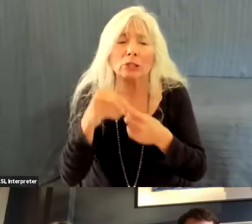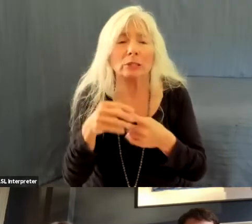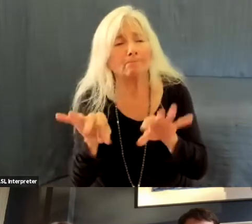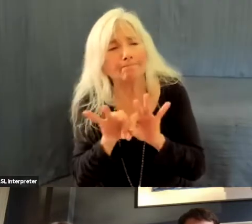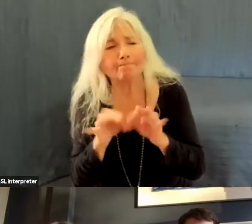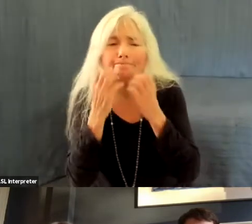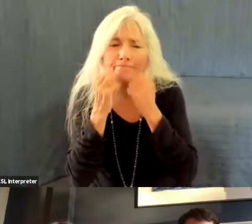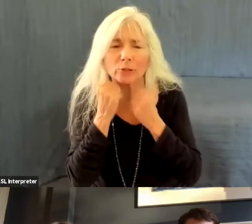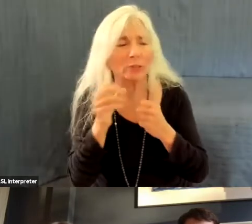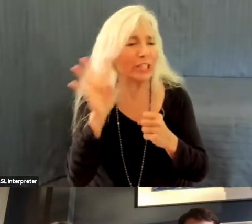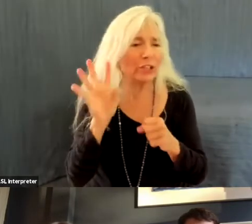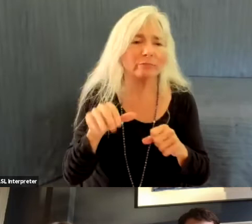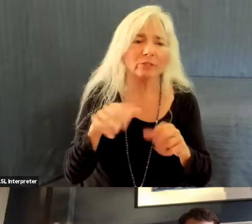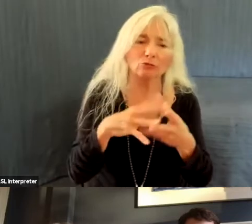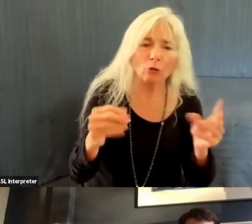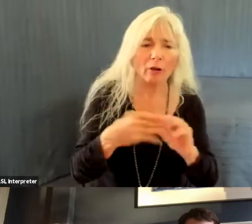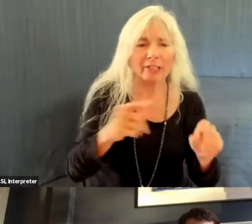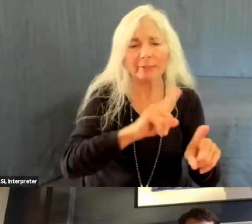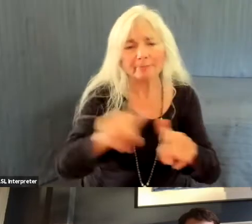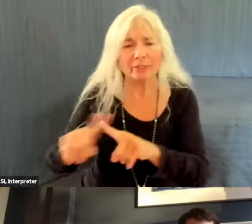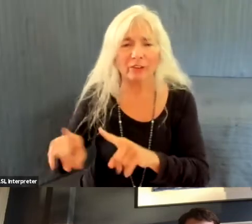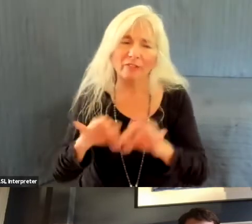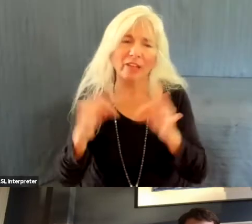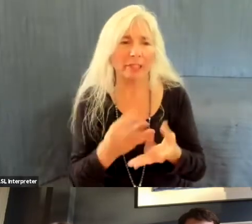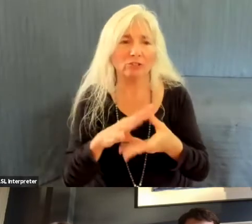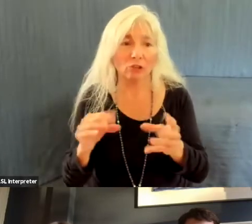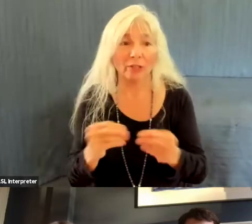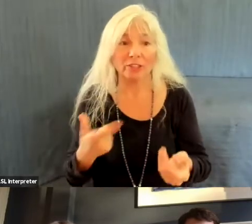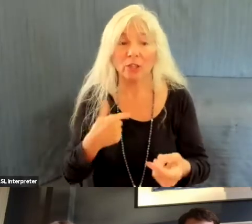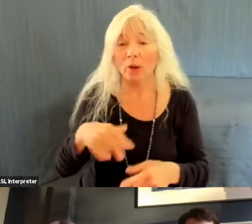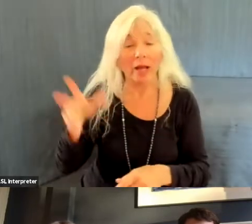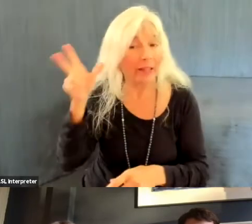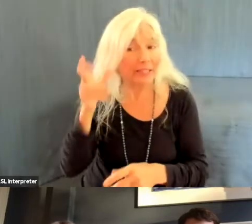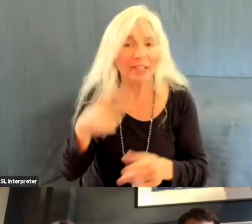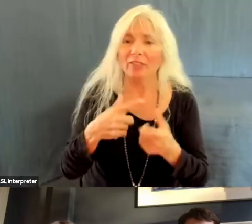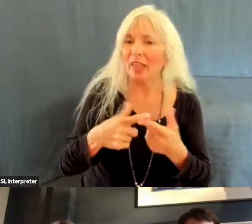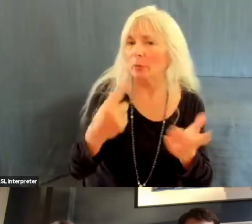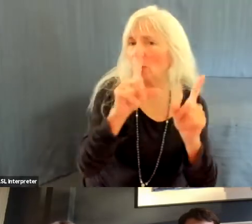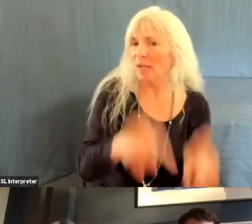So I will introduce you first, and then I have some questions that we will go over. So